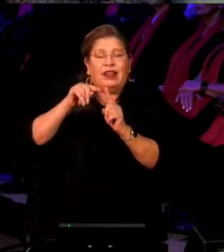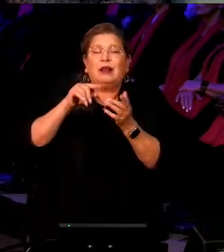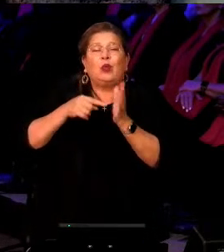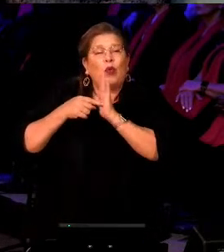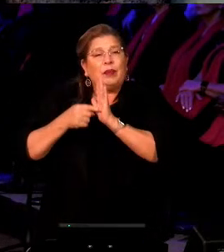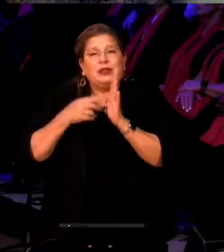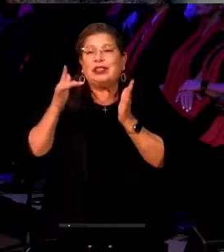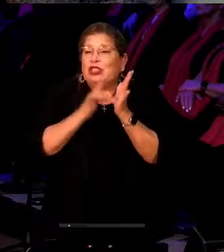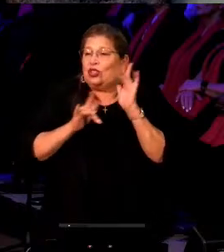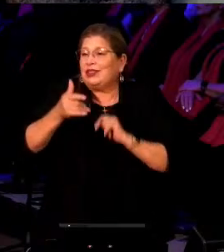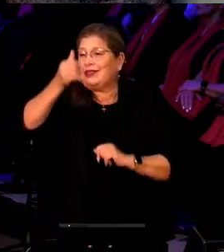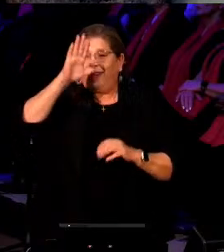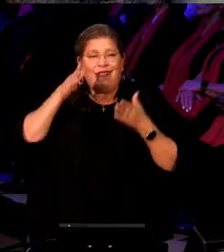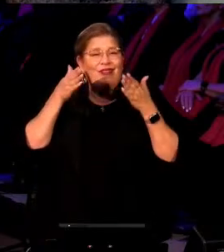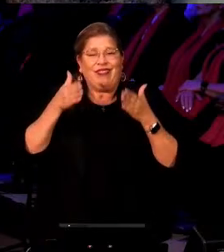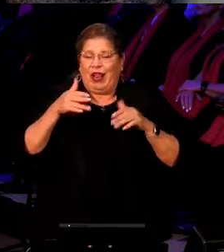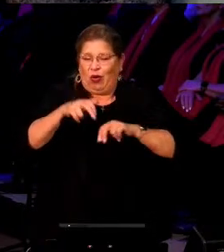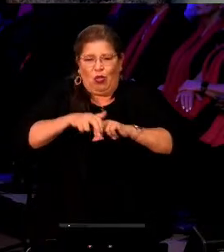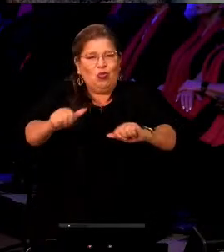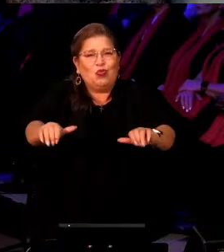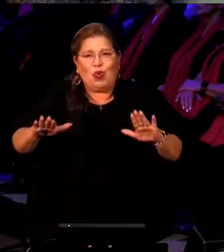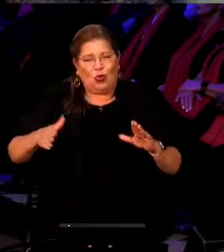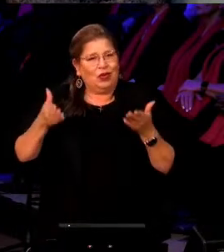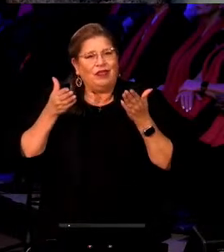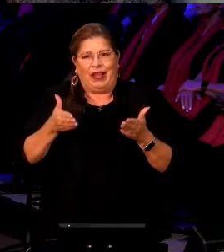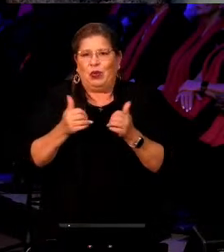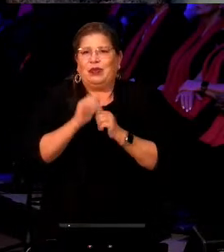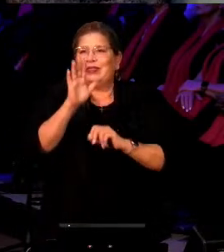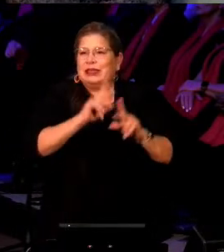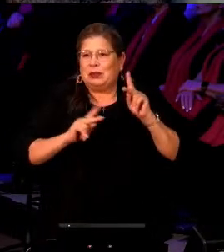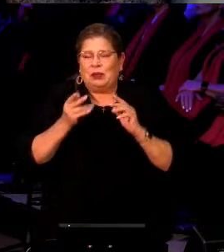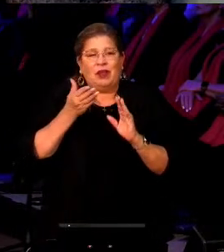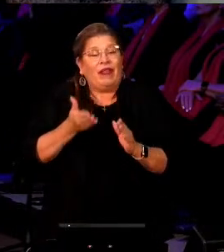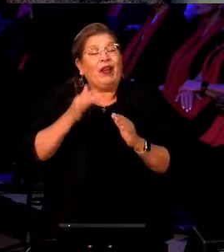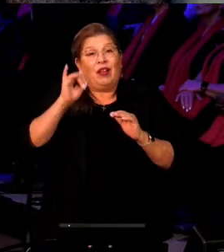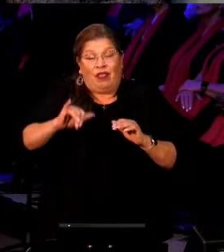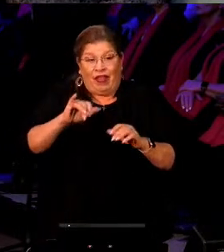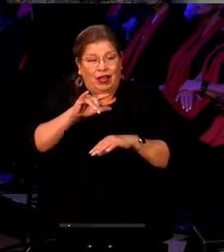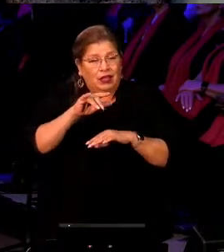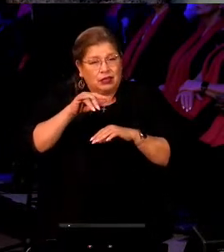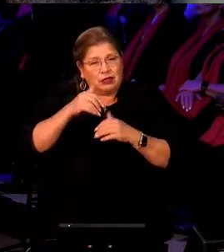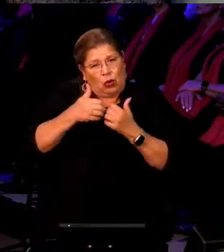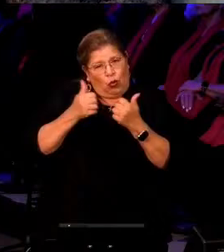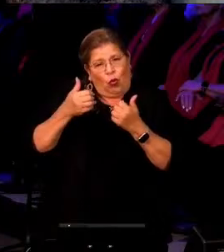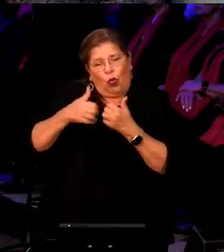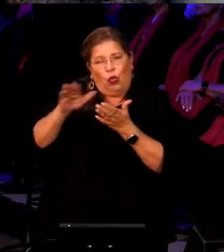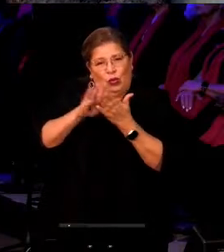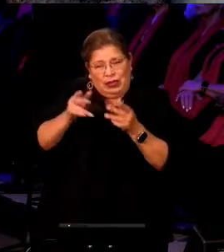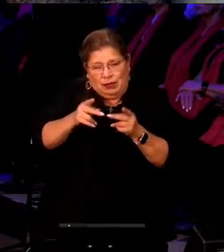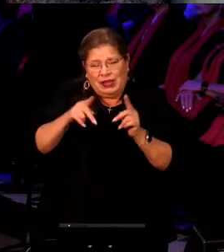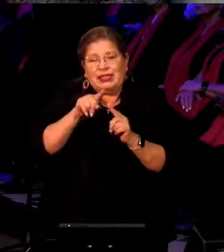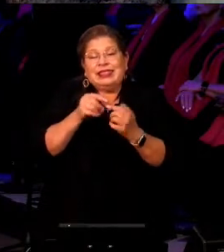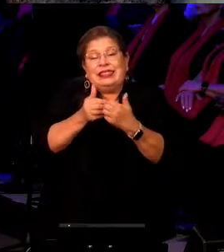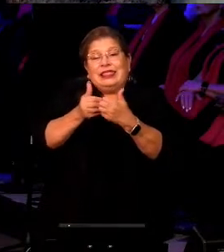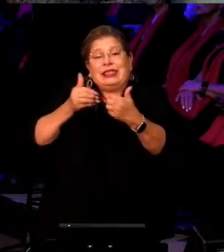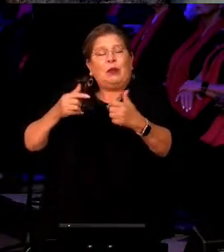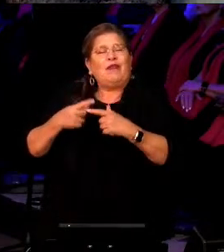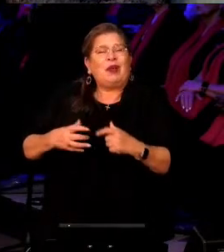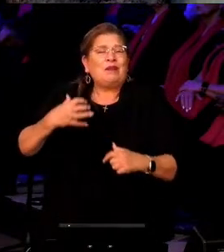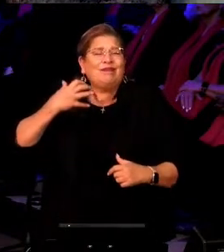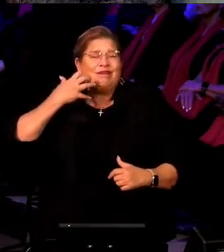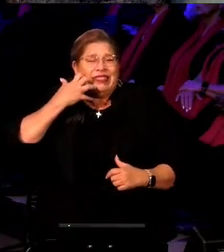God, symbolizing the presence of God with his people, separated at this point by a huge